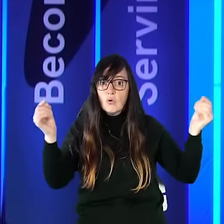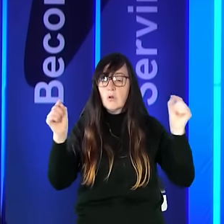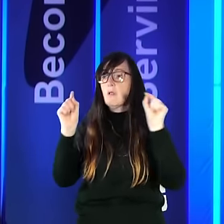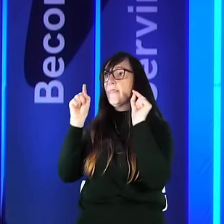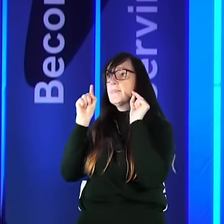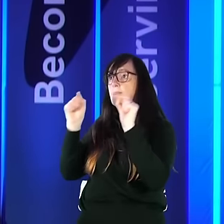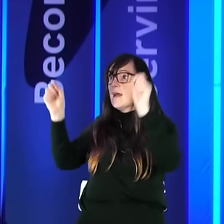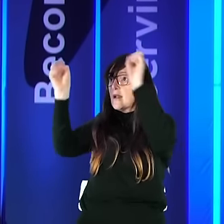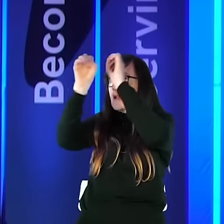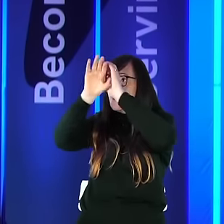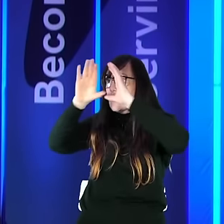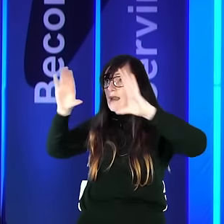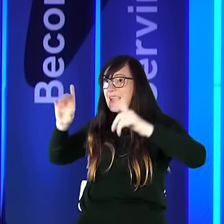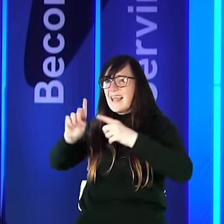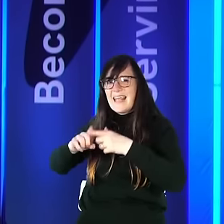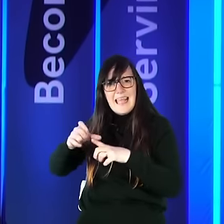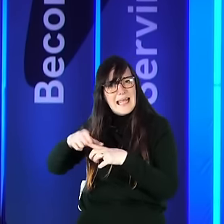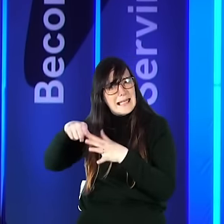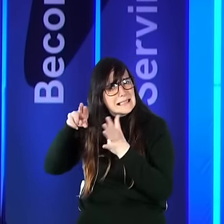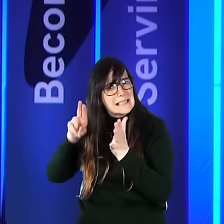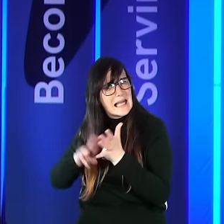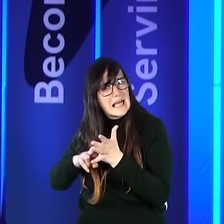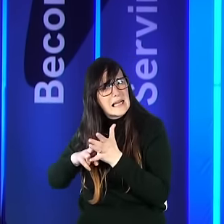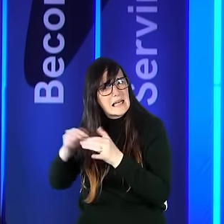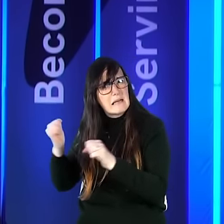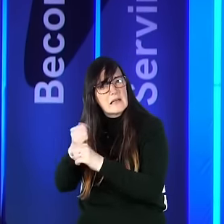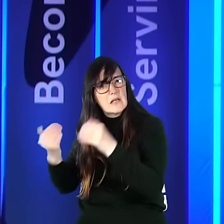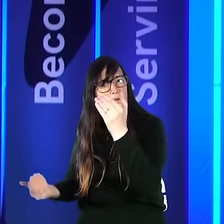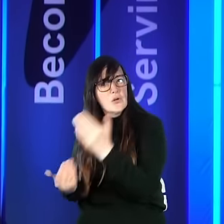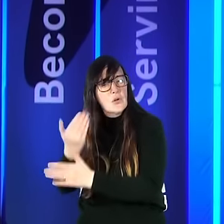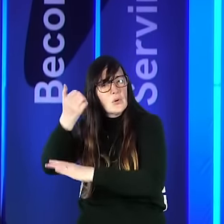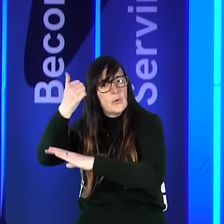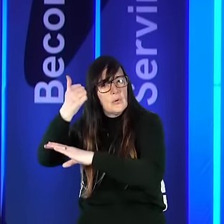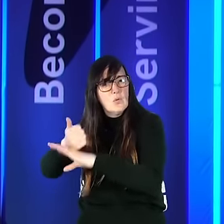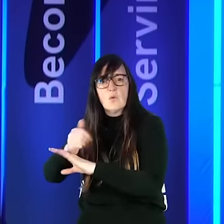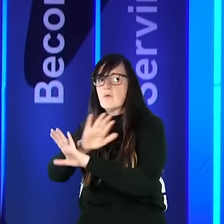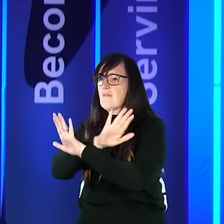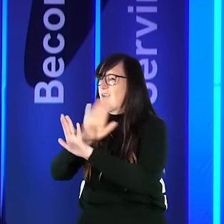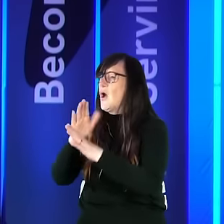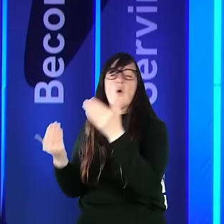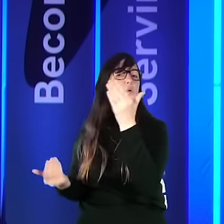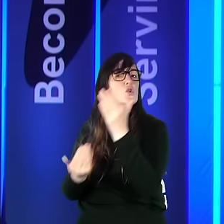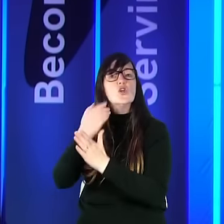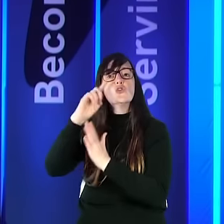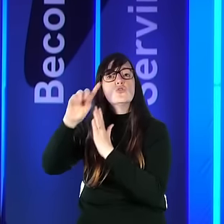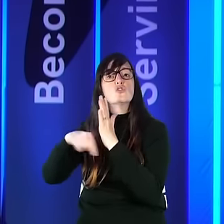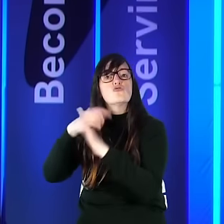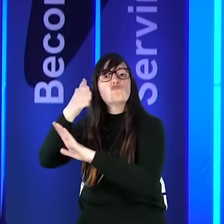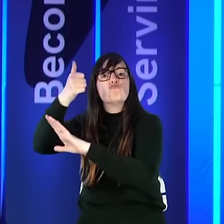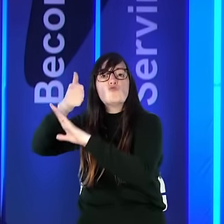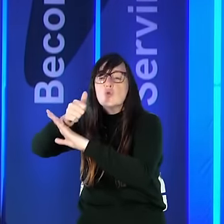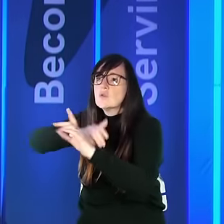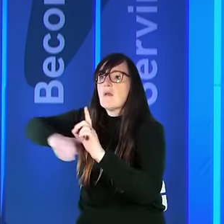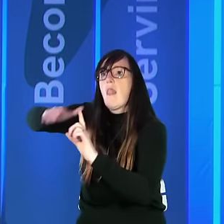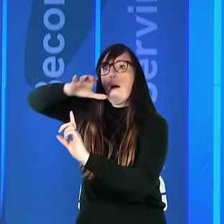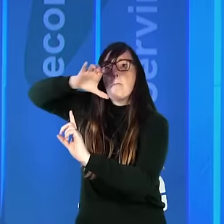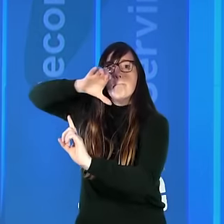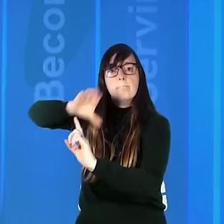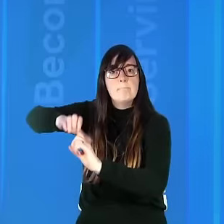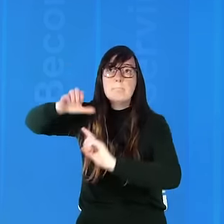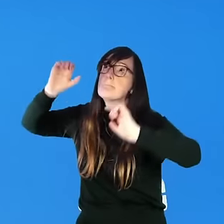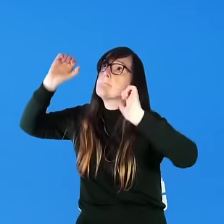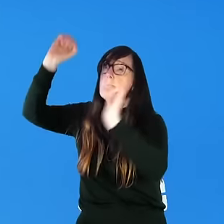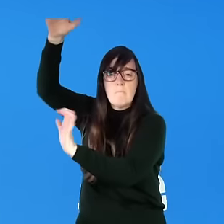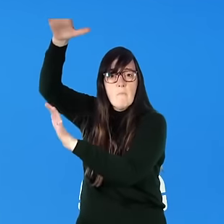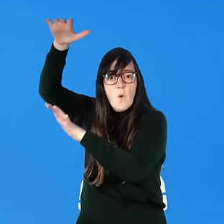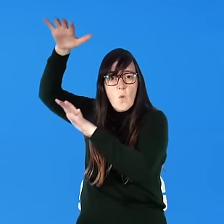That won't be Eden restored. That will be the New Jerusalem. The New Jerusalem coming down